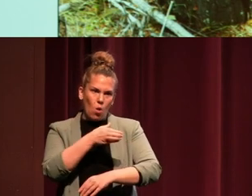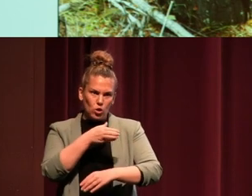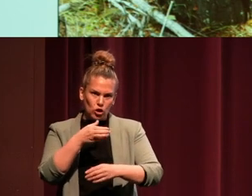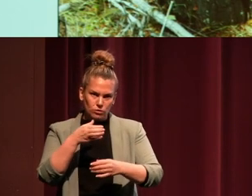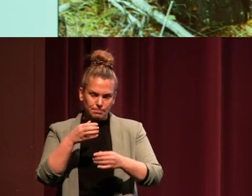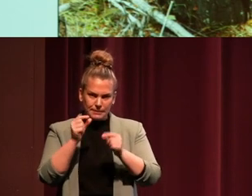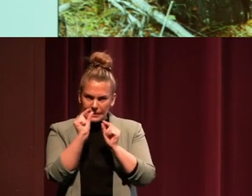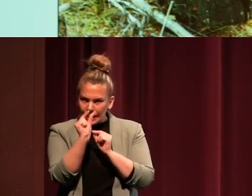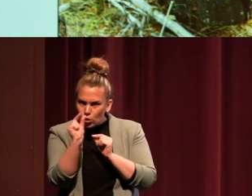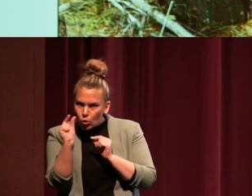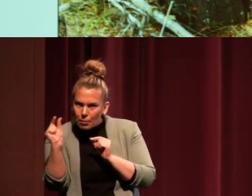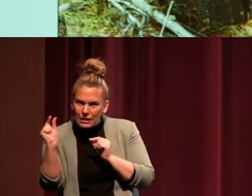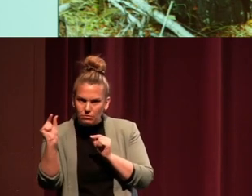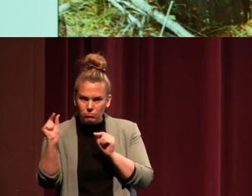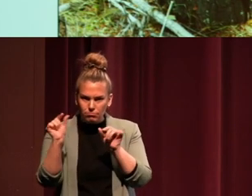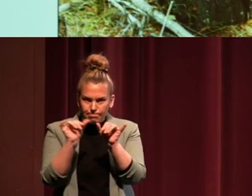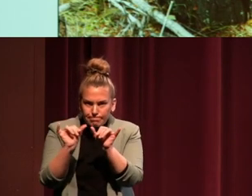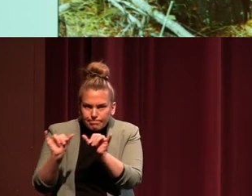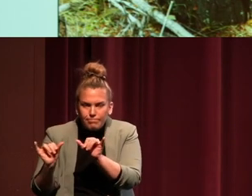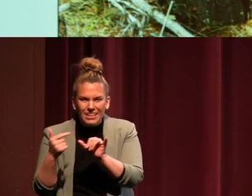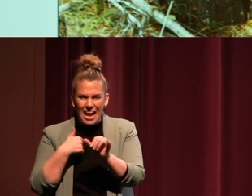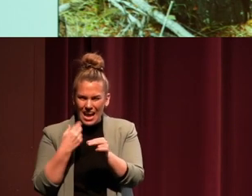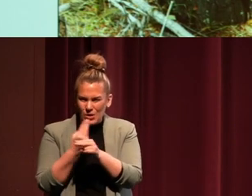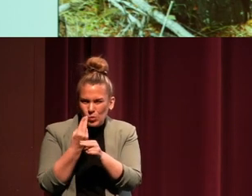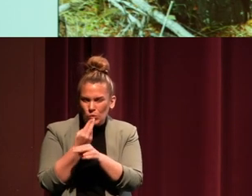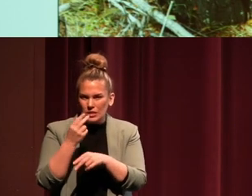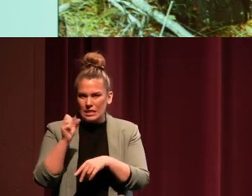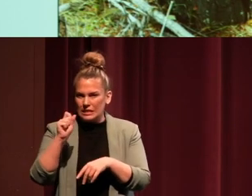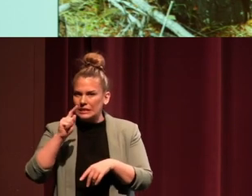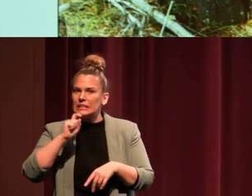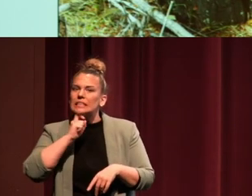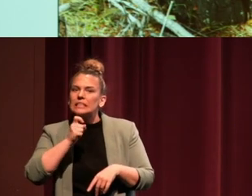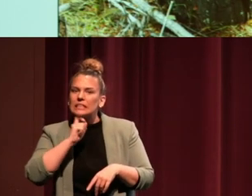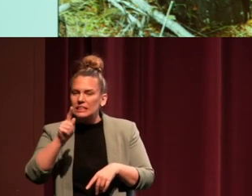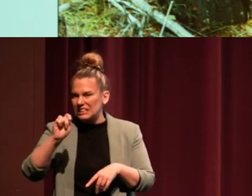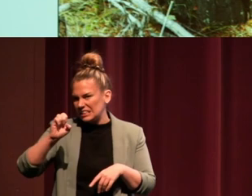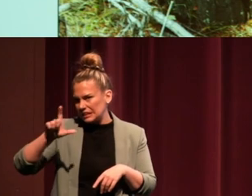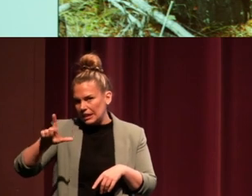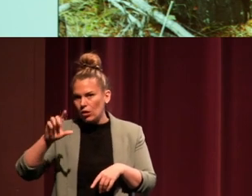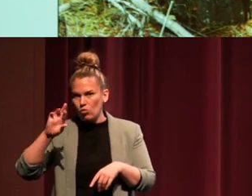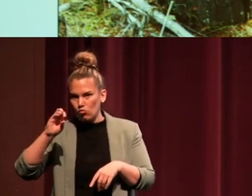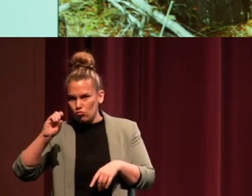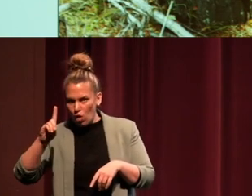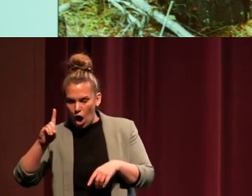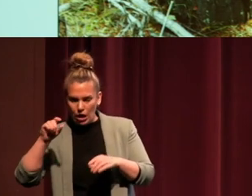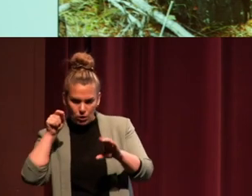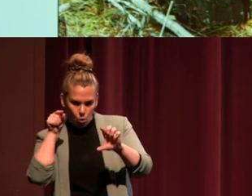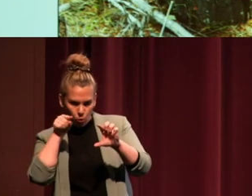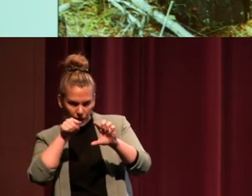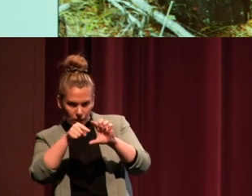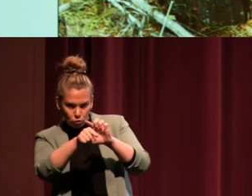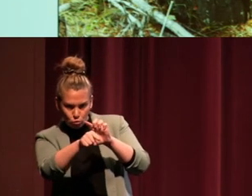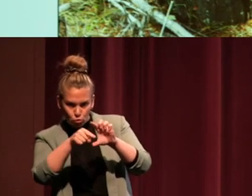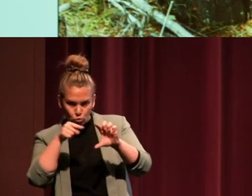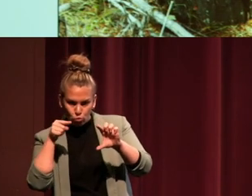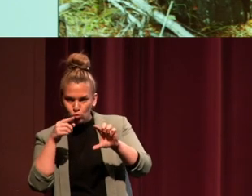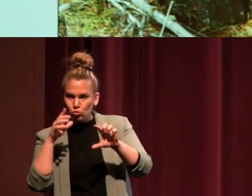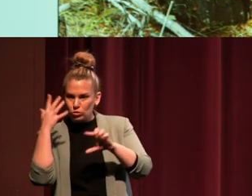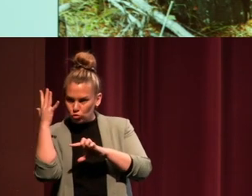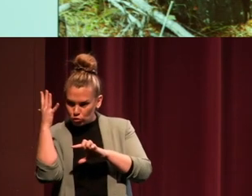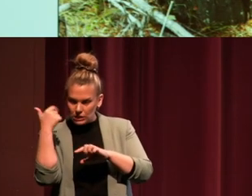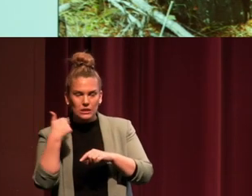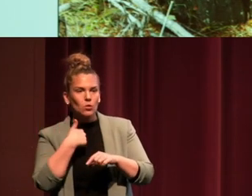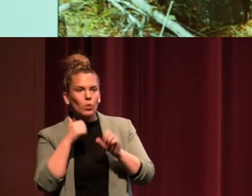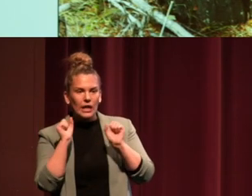this work myself, screwing a steel rod into a tree. It doesn't hurt the tree. We're able to extract one of these